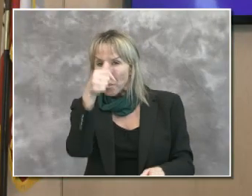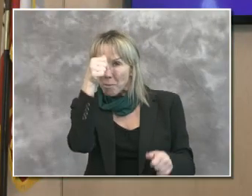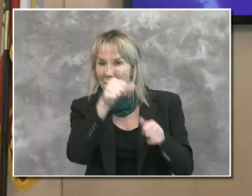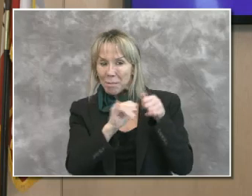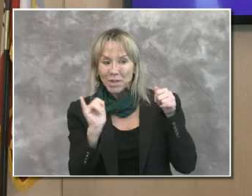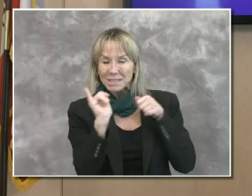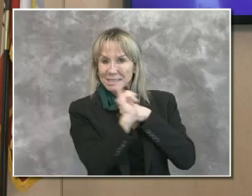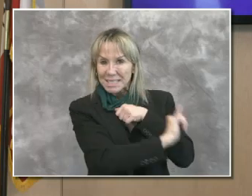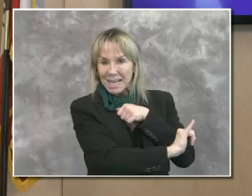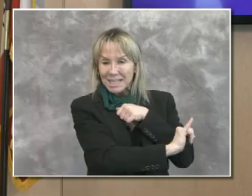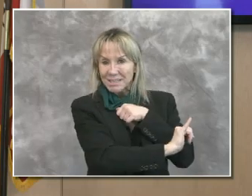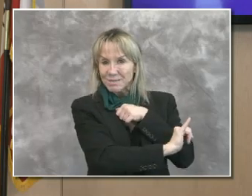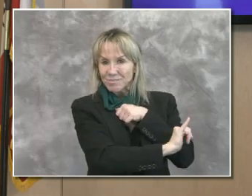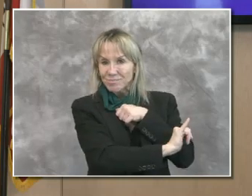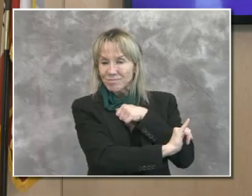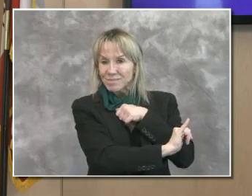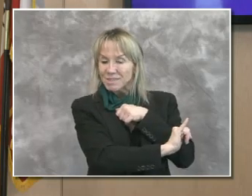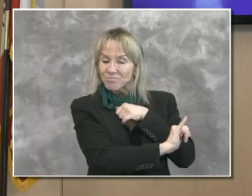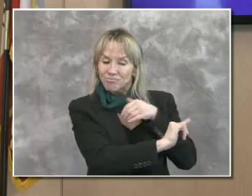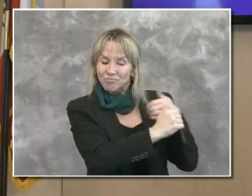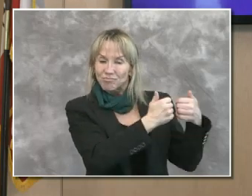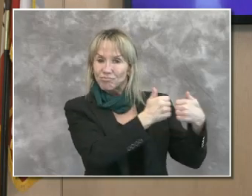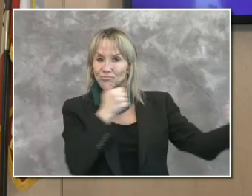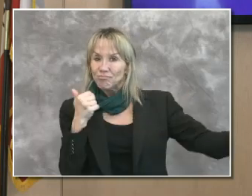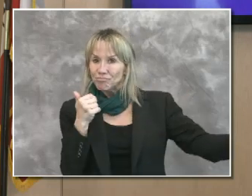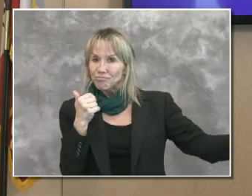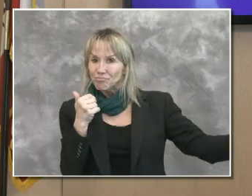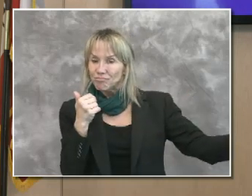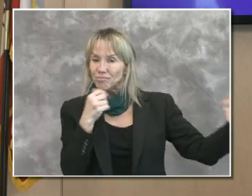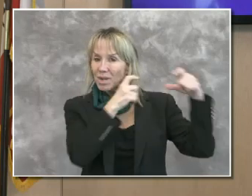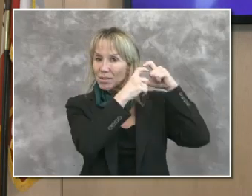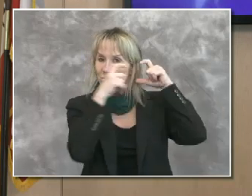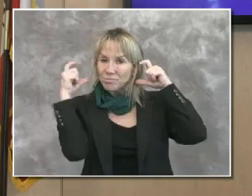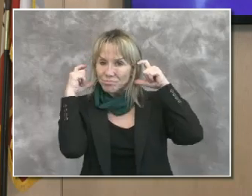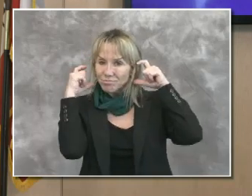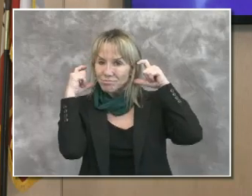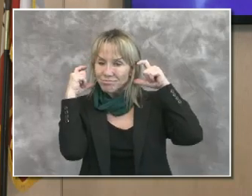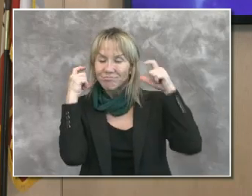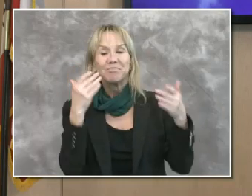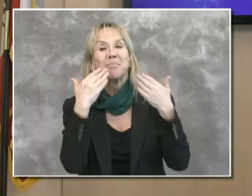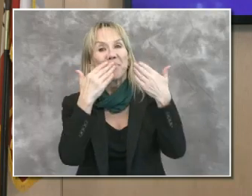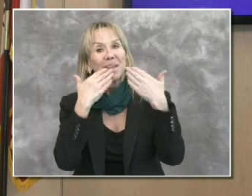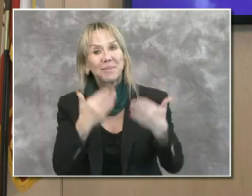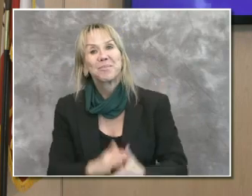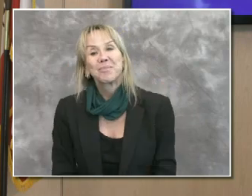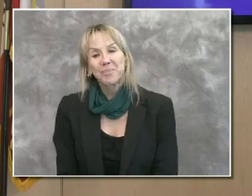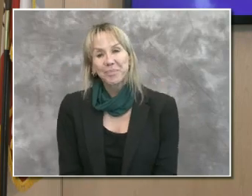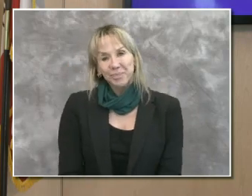stay in place, maintain space, and cover your face. Thank you.